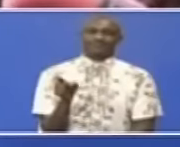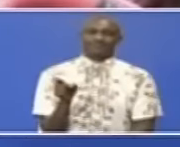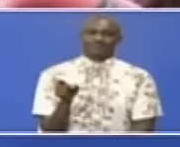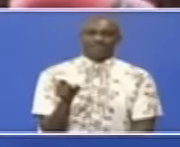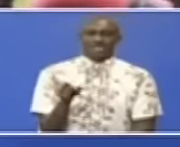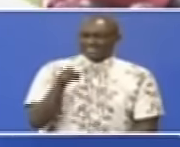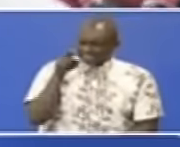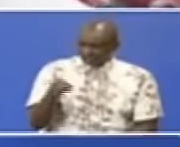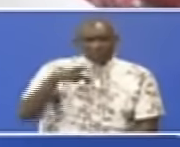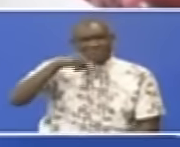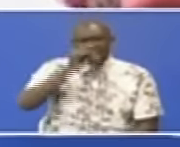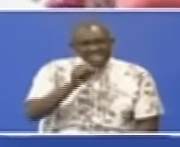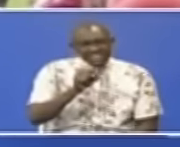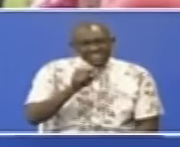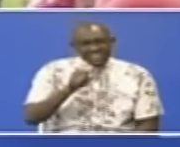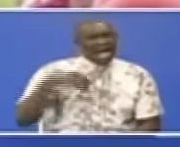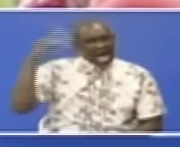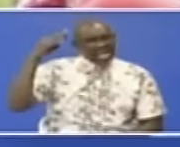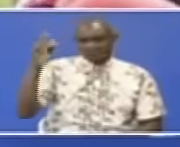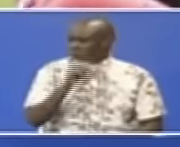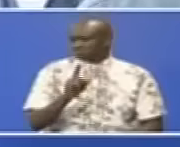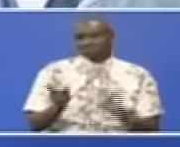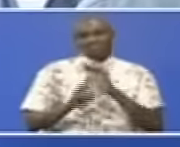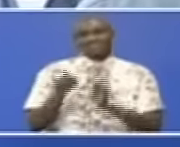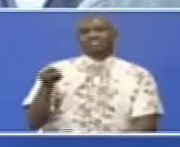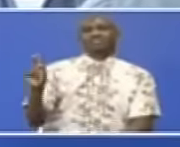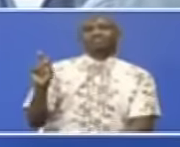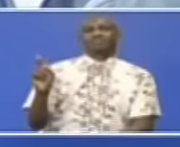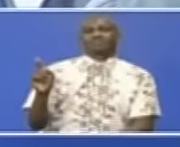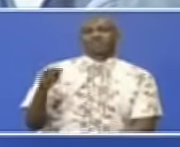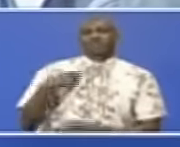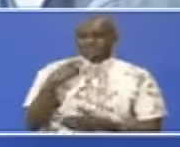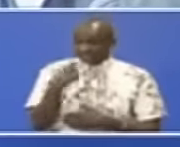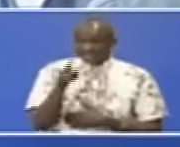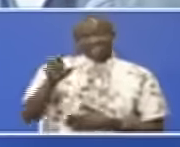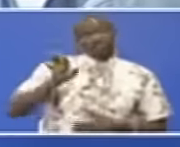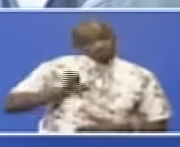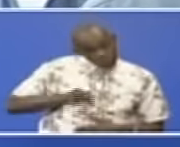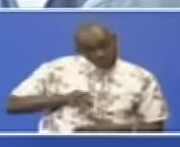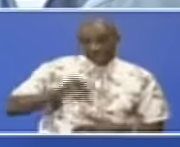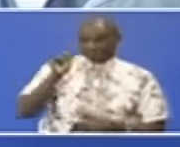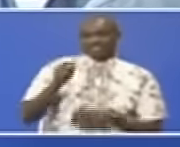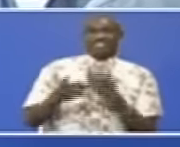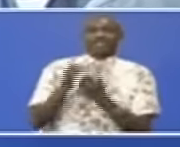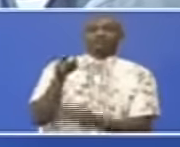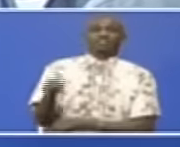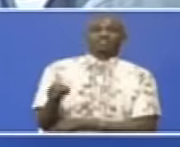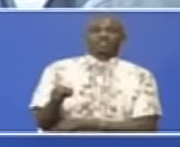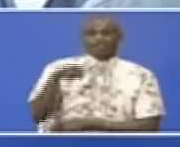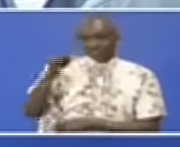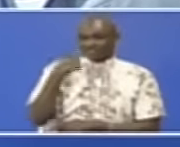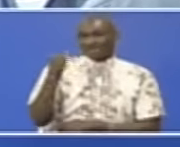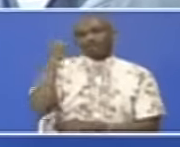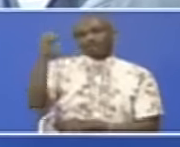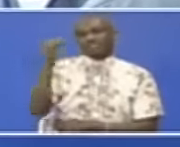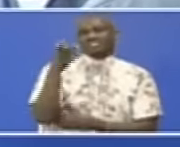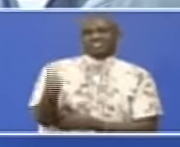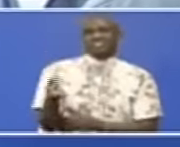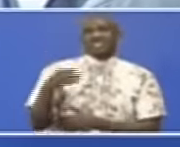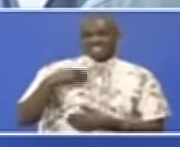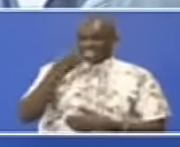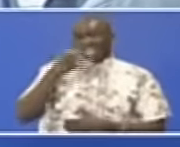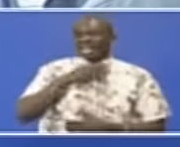huyo hawezi kuwa PS, huyo ni waziri mwenyewe. Nikasema ule mama aangaliwe, wakasema hii ni siasa,